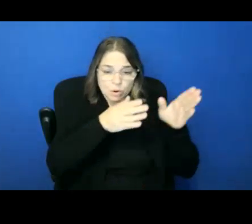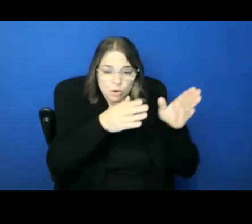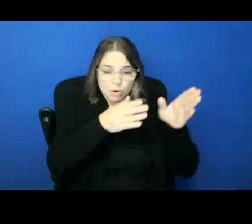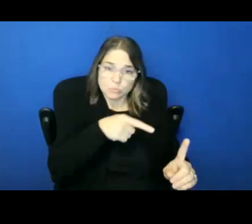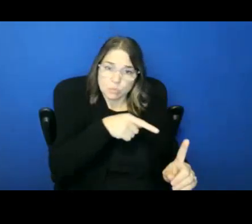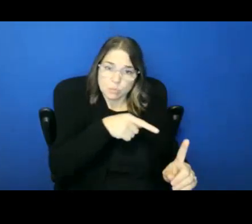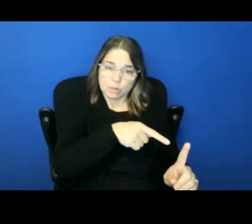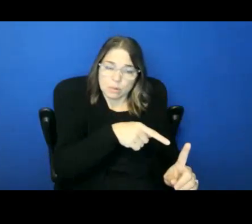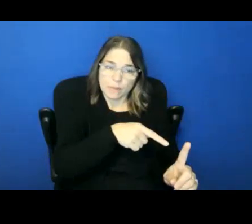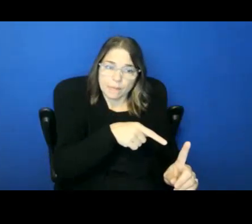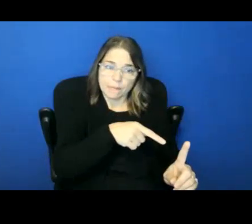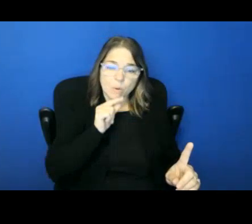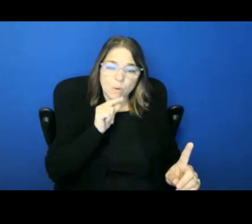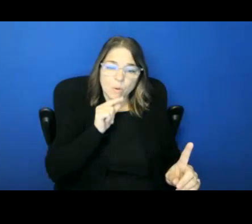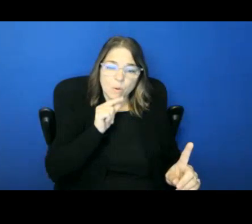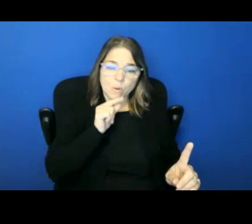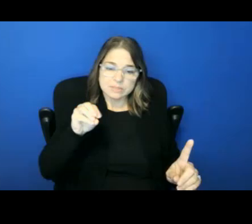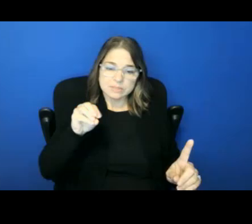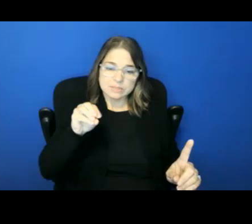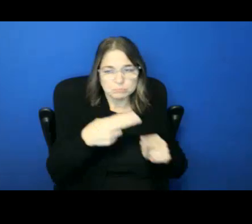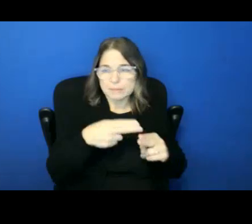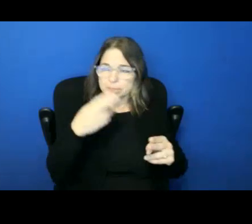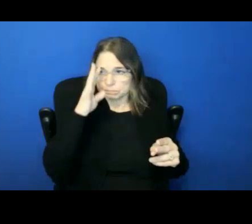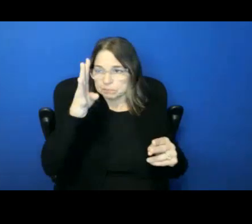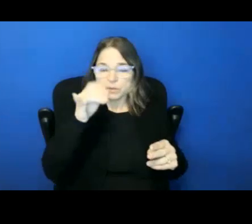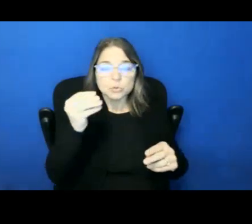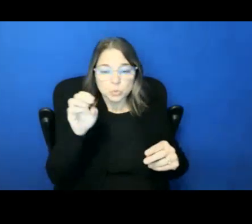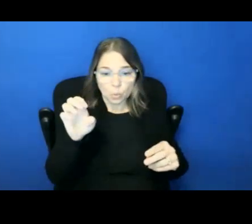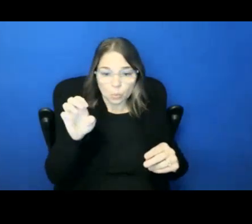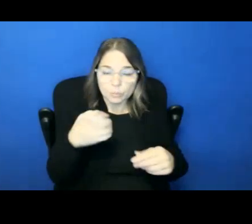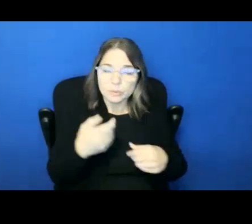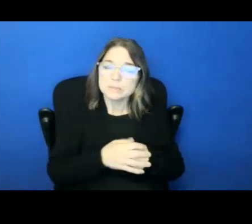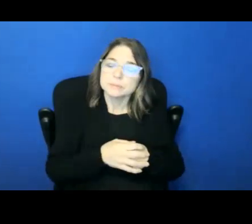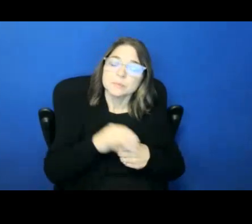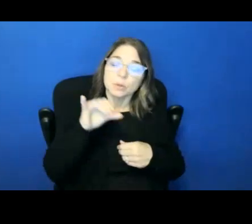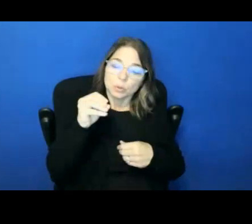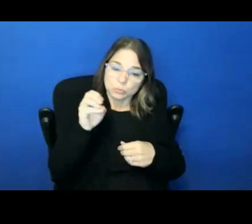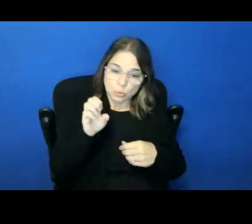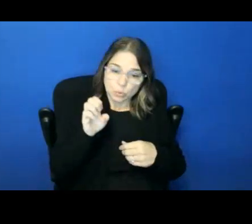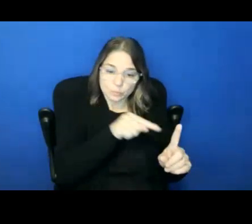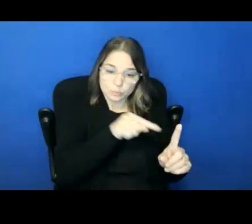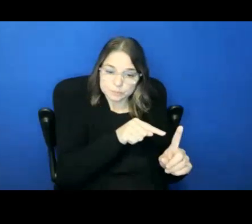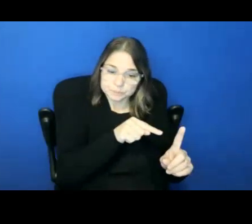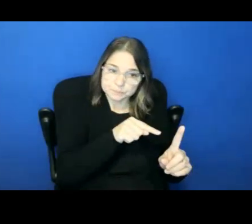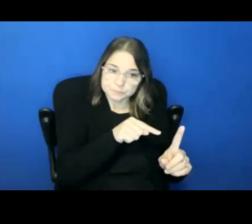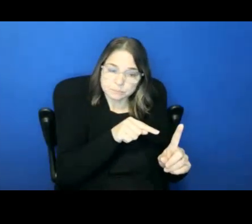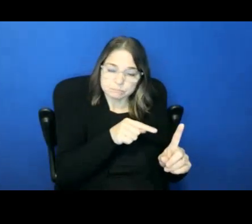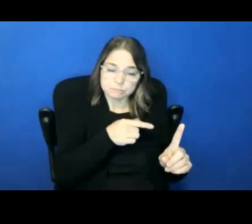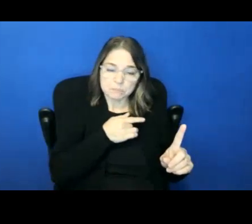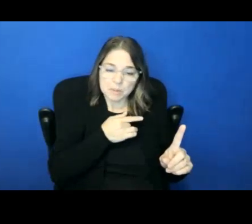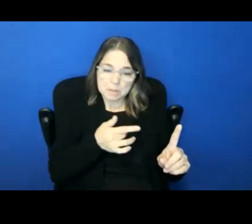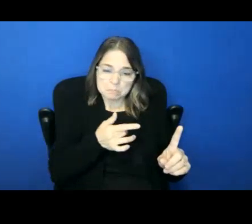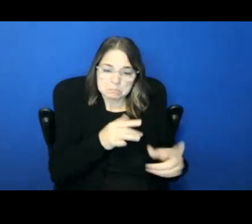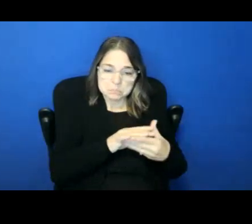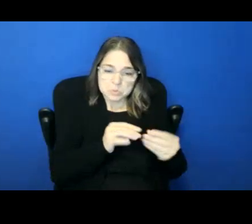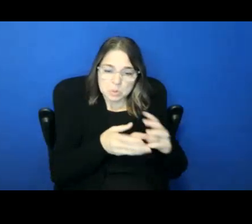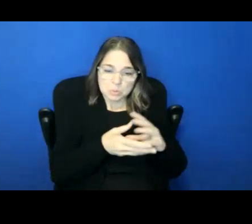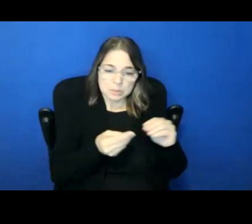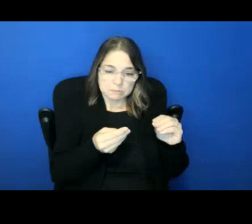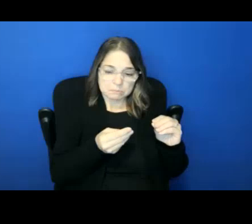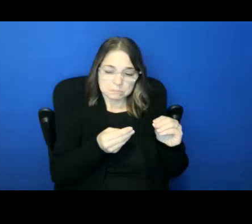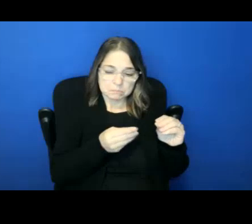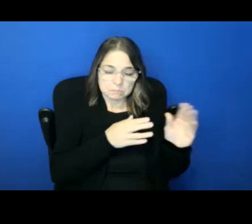who he was in his 60s. We'll call him Joe, and Joe had kind of your typical